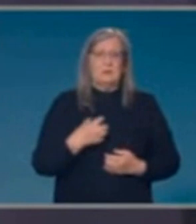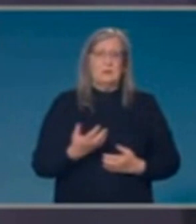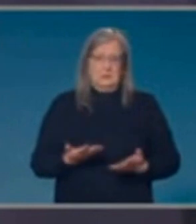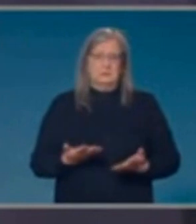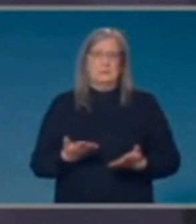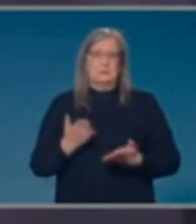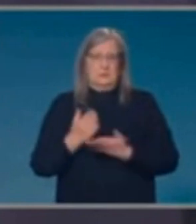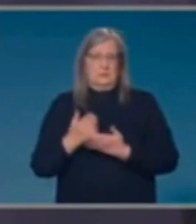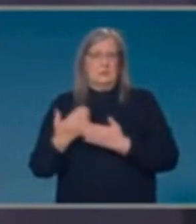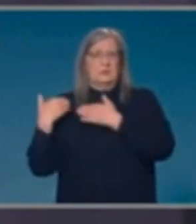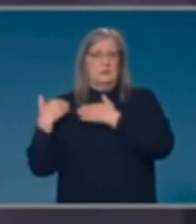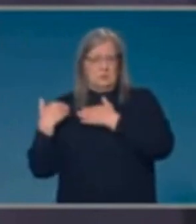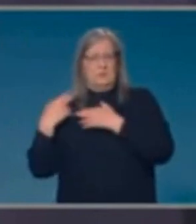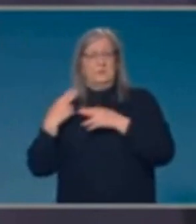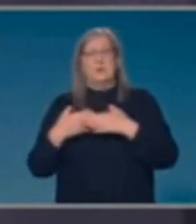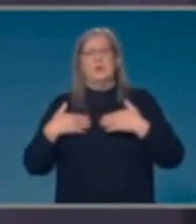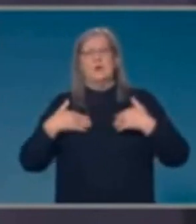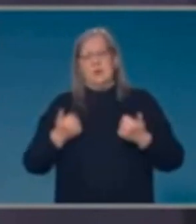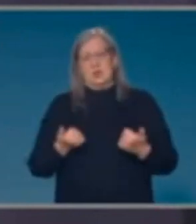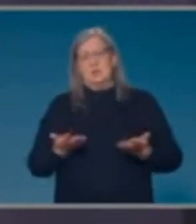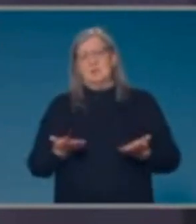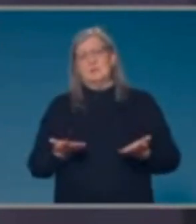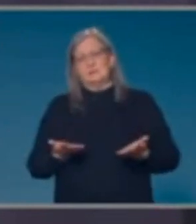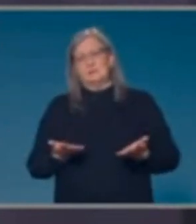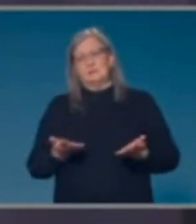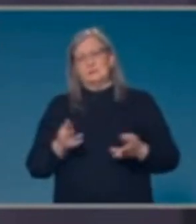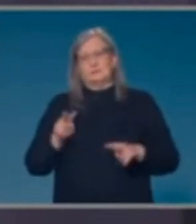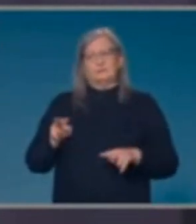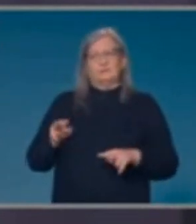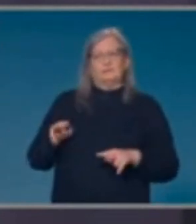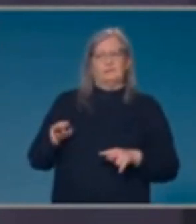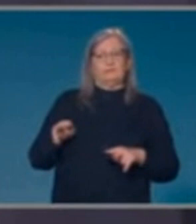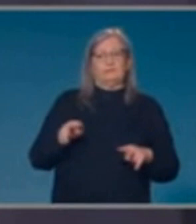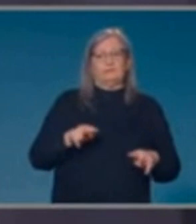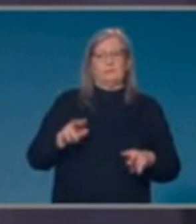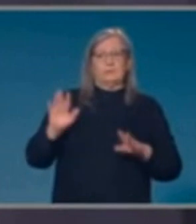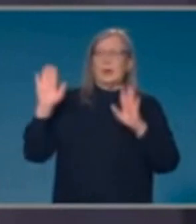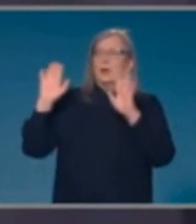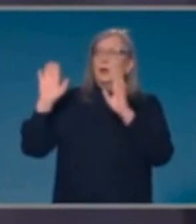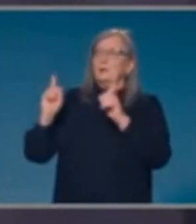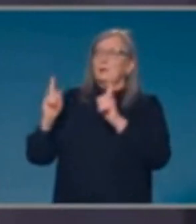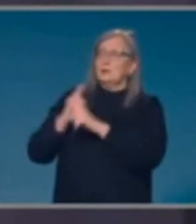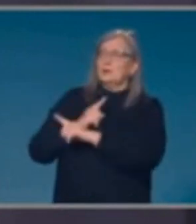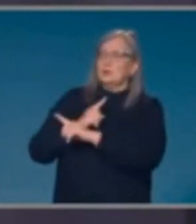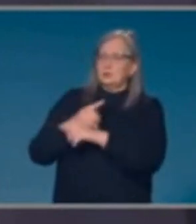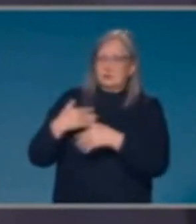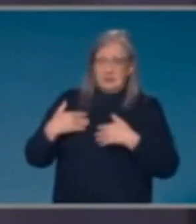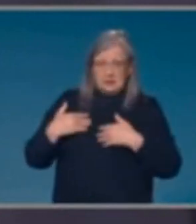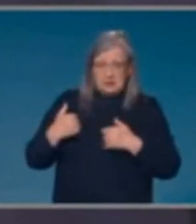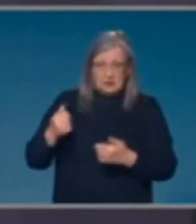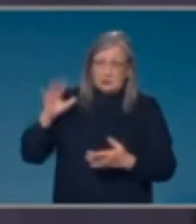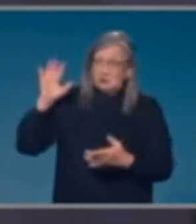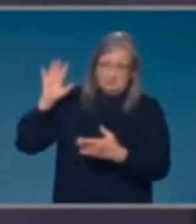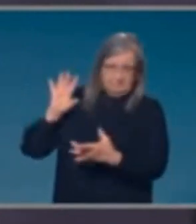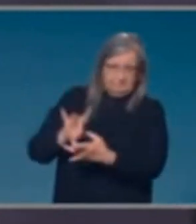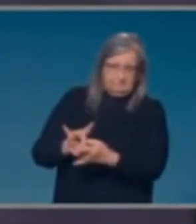health lens to consider the effects of climate change, and I would certainly welcome anything that could be done to